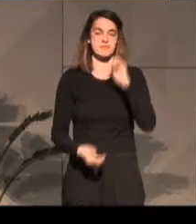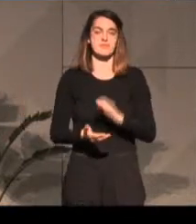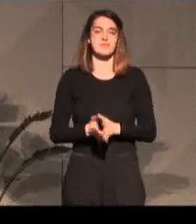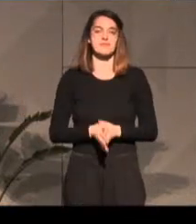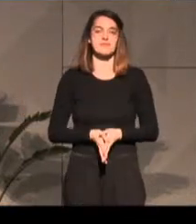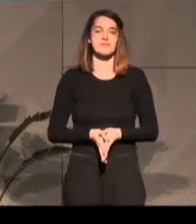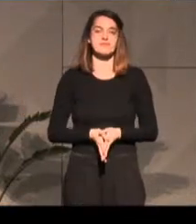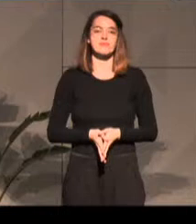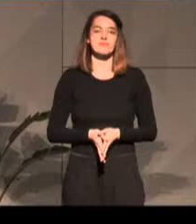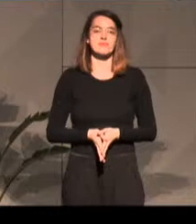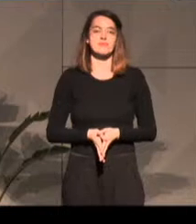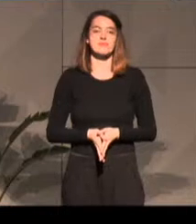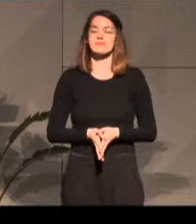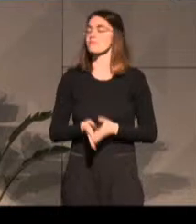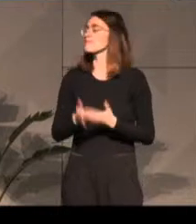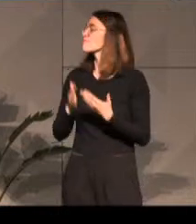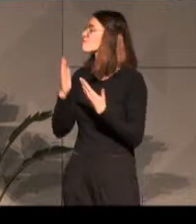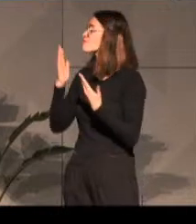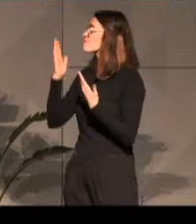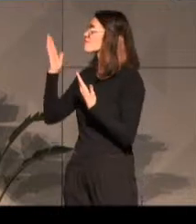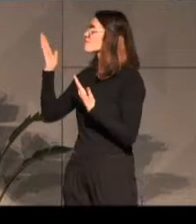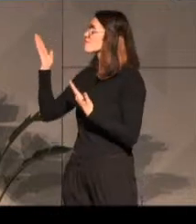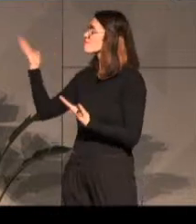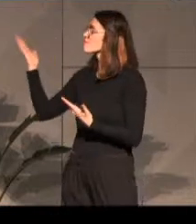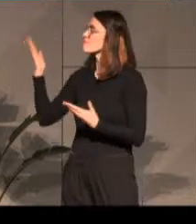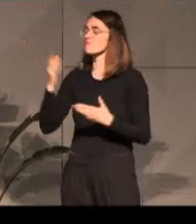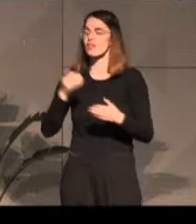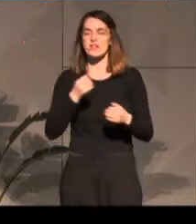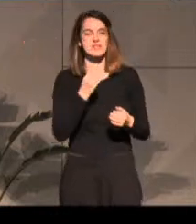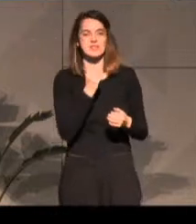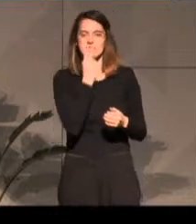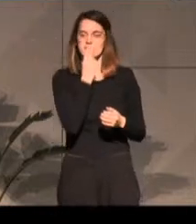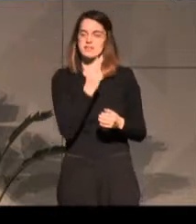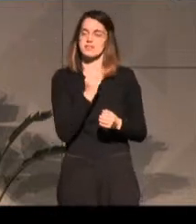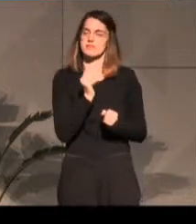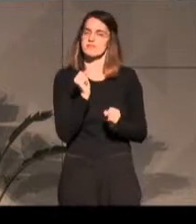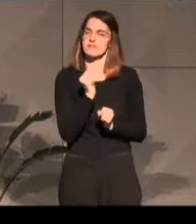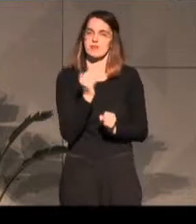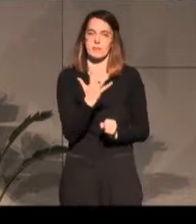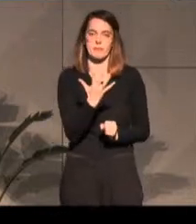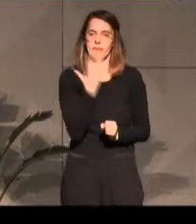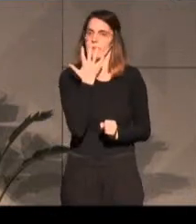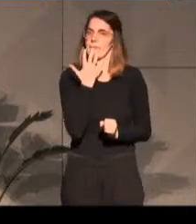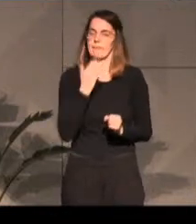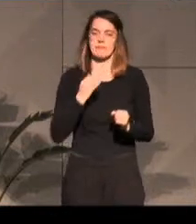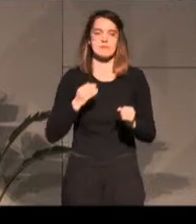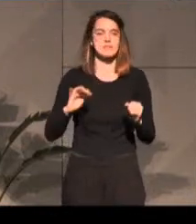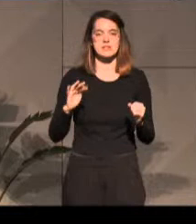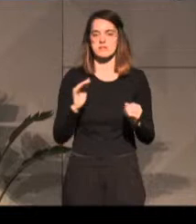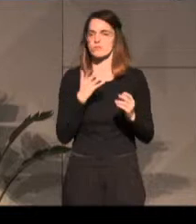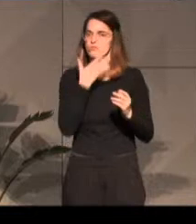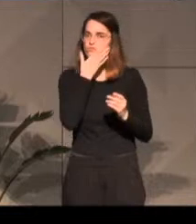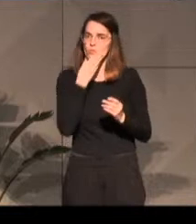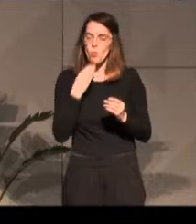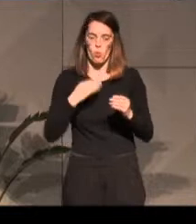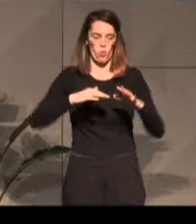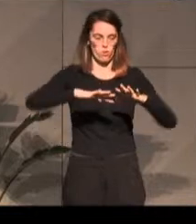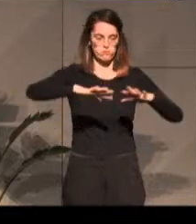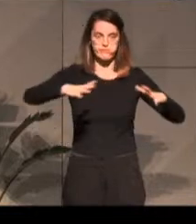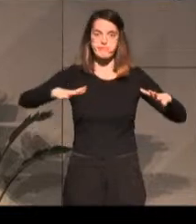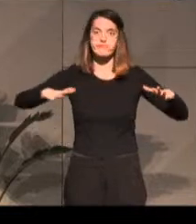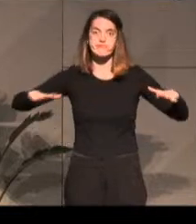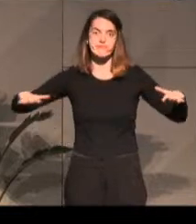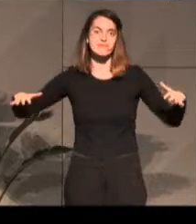to identify what you saw before. The ice in summer is very